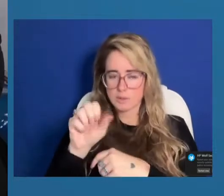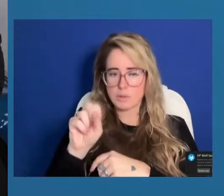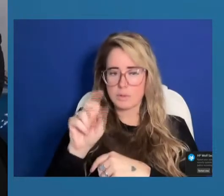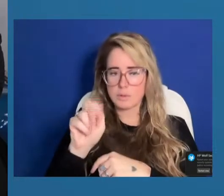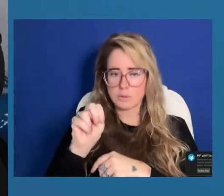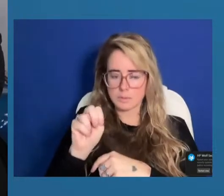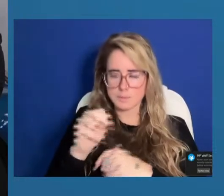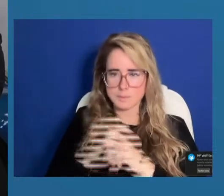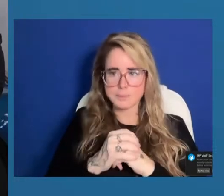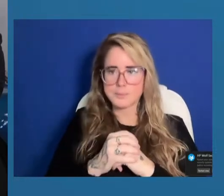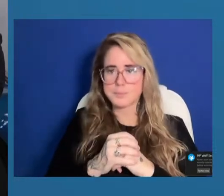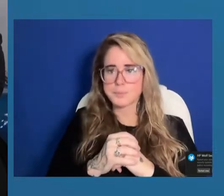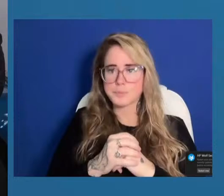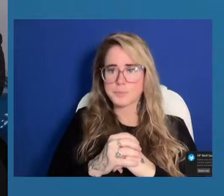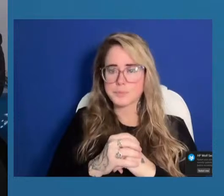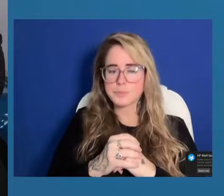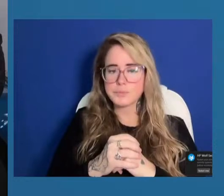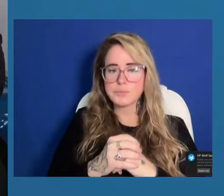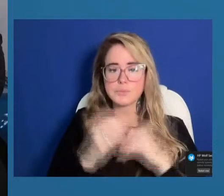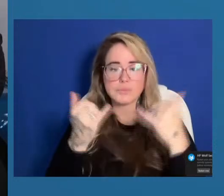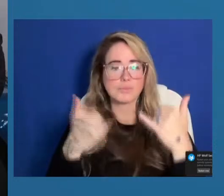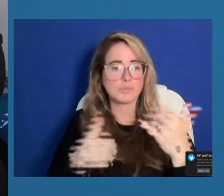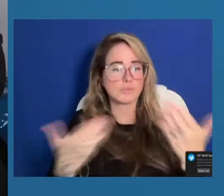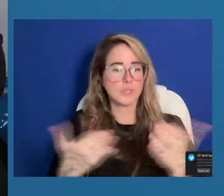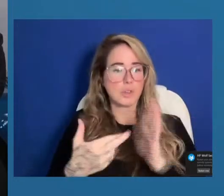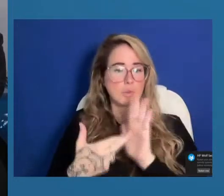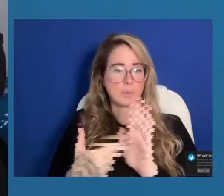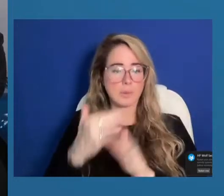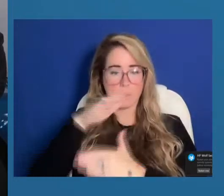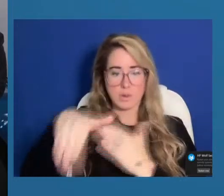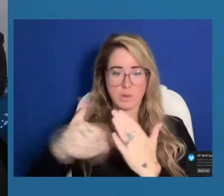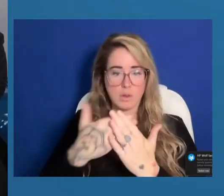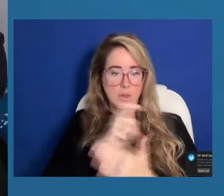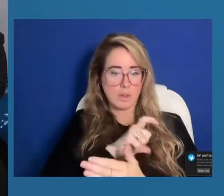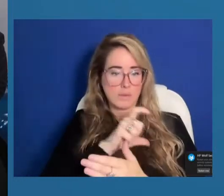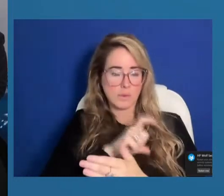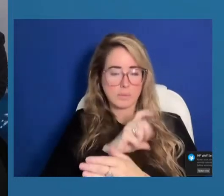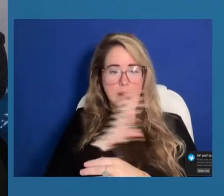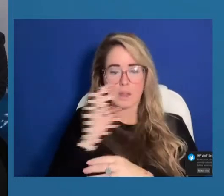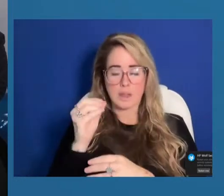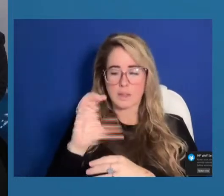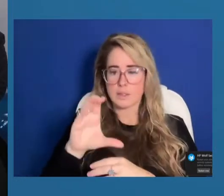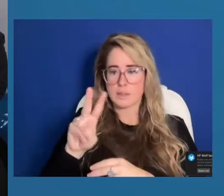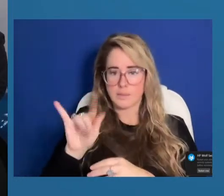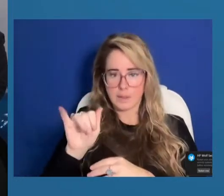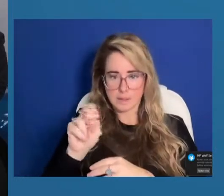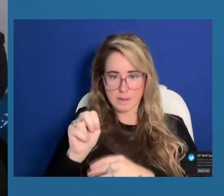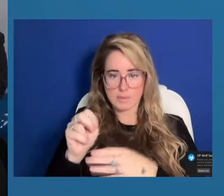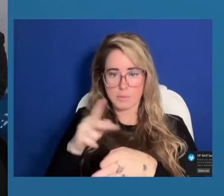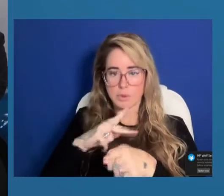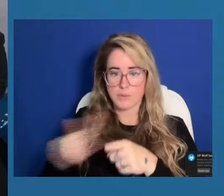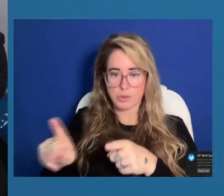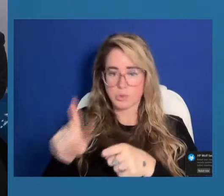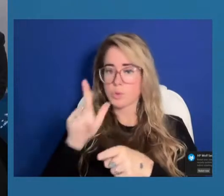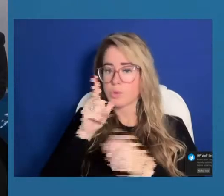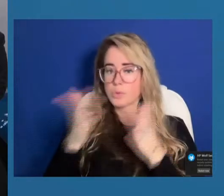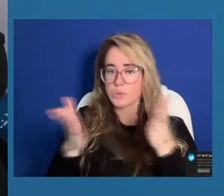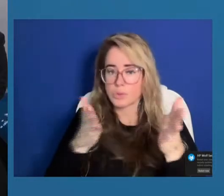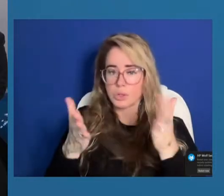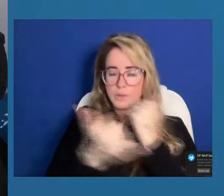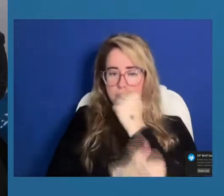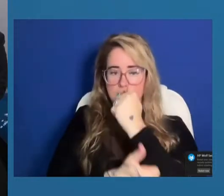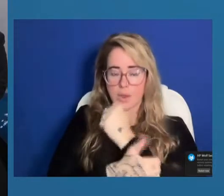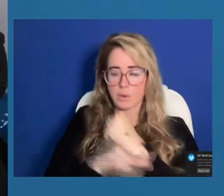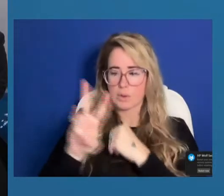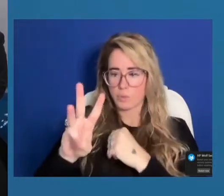Case. On behalf of every law enforcement and civilian professional who serve the County of